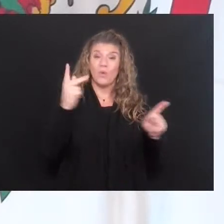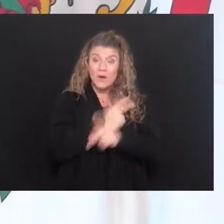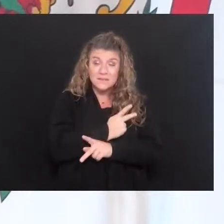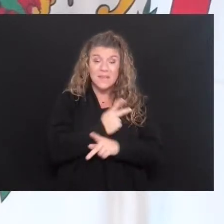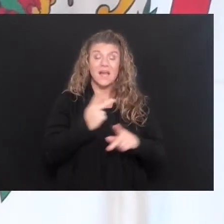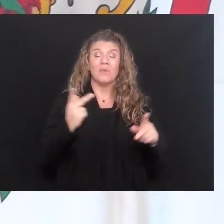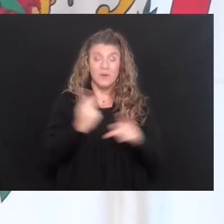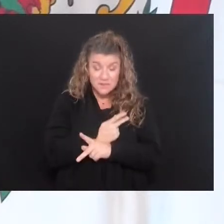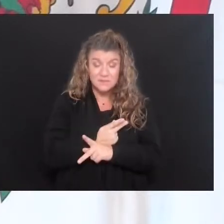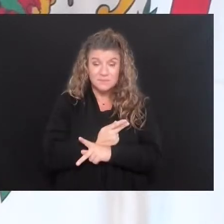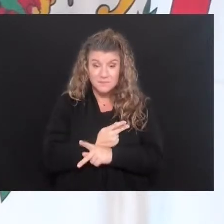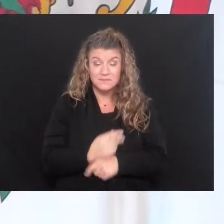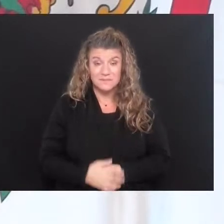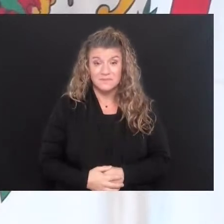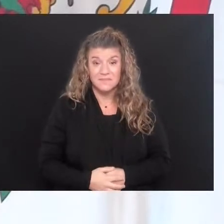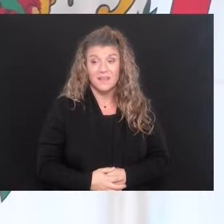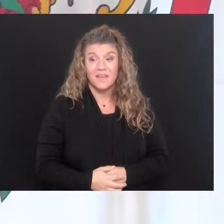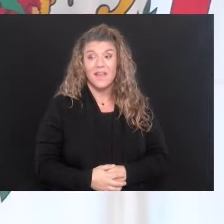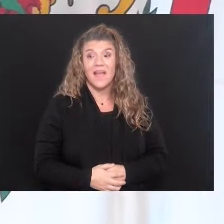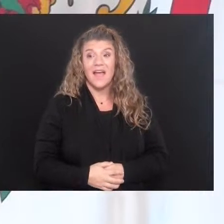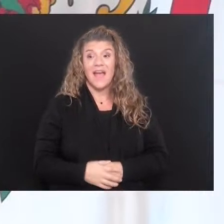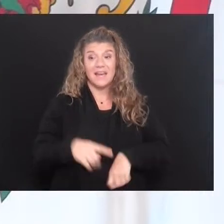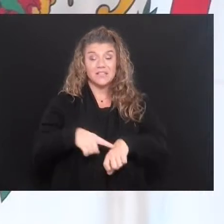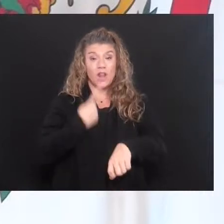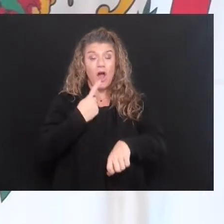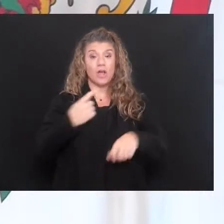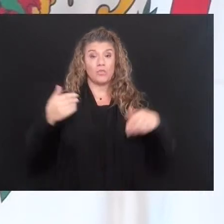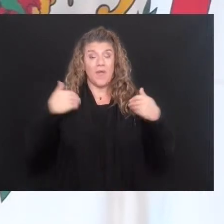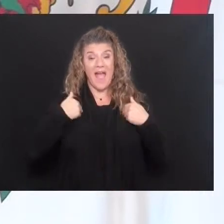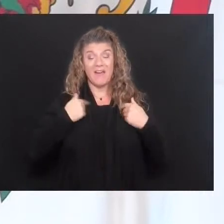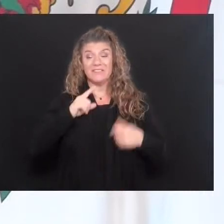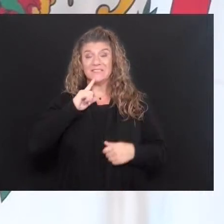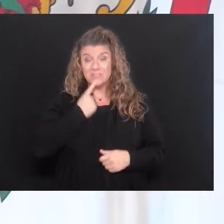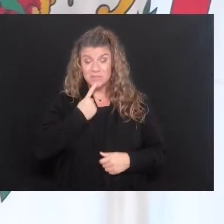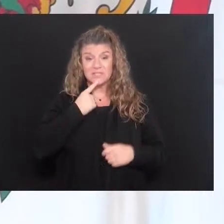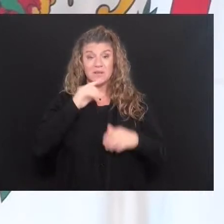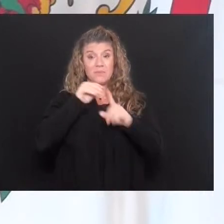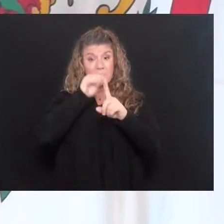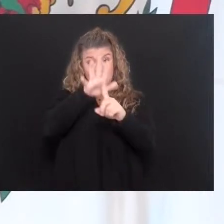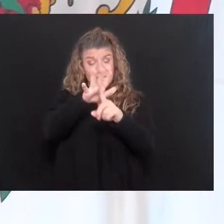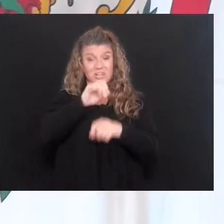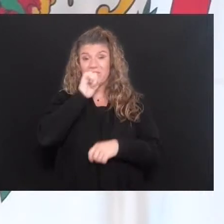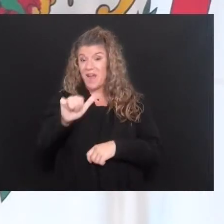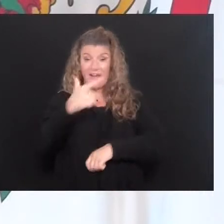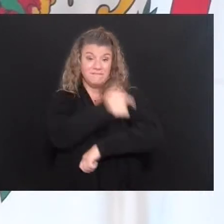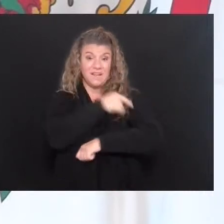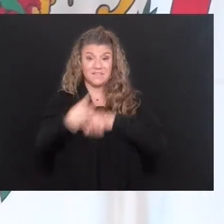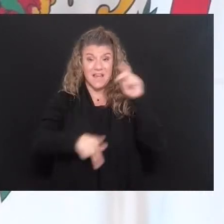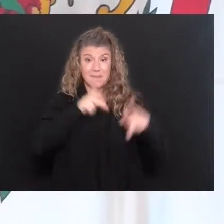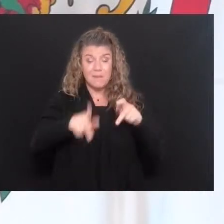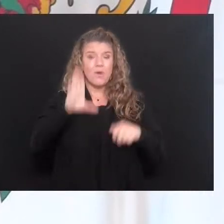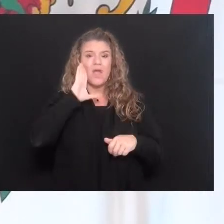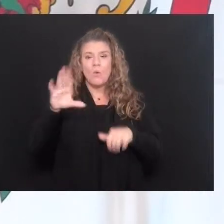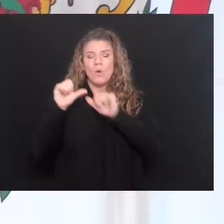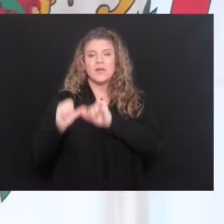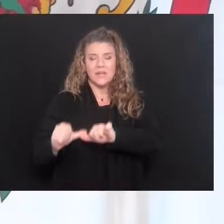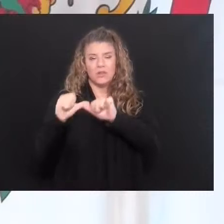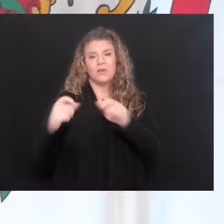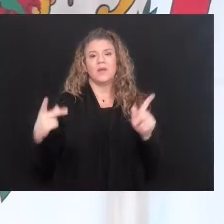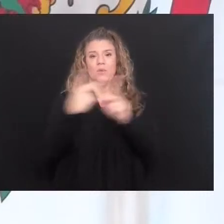And absolutely, as long as we still have a significant population that's unvaccinated, it's going to continue to get